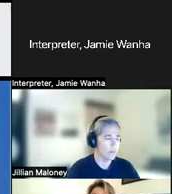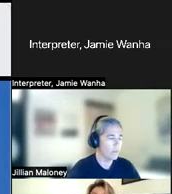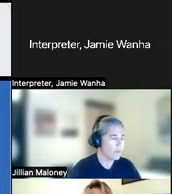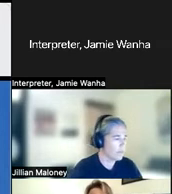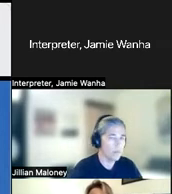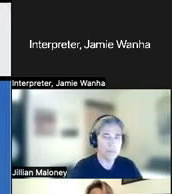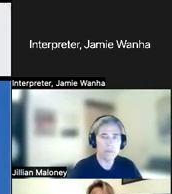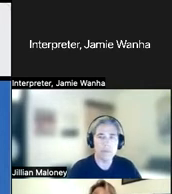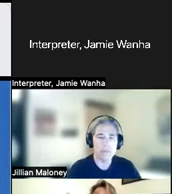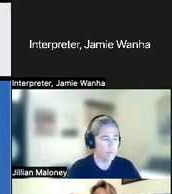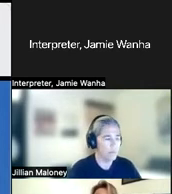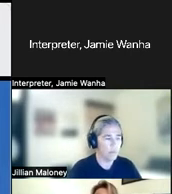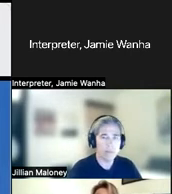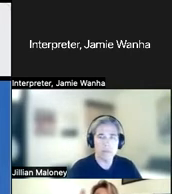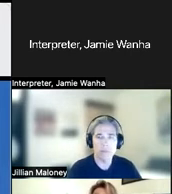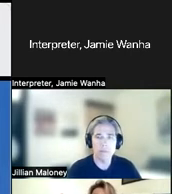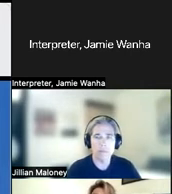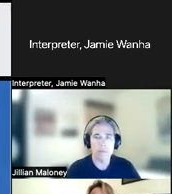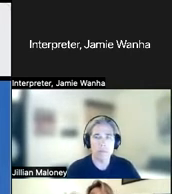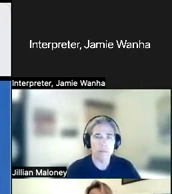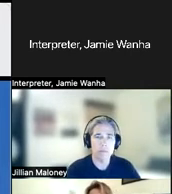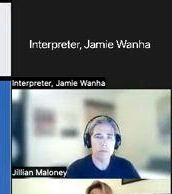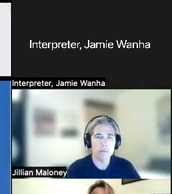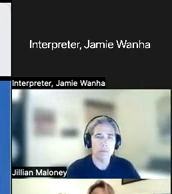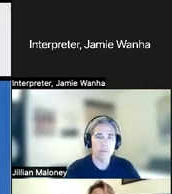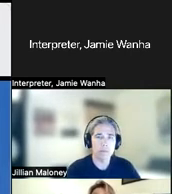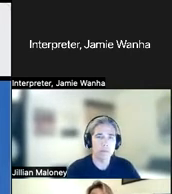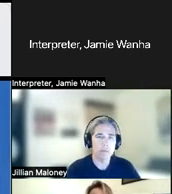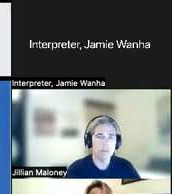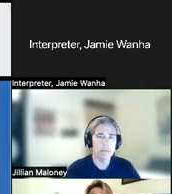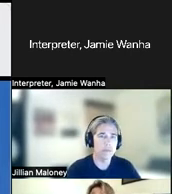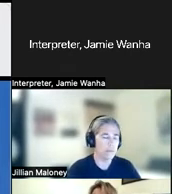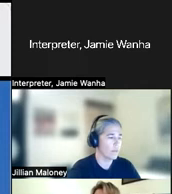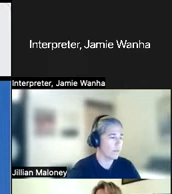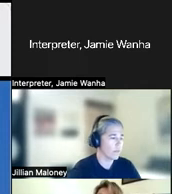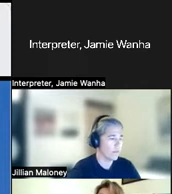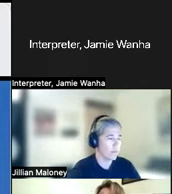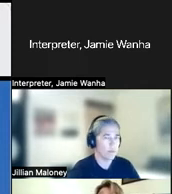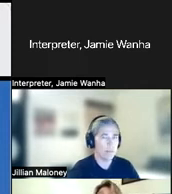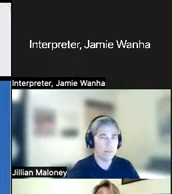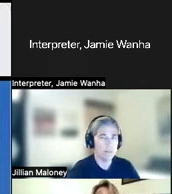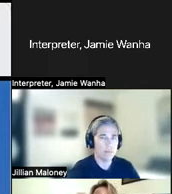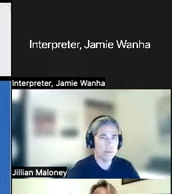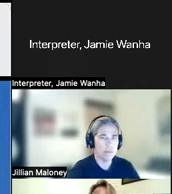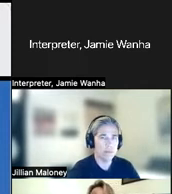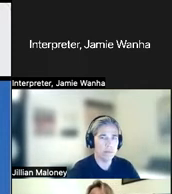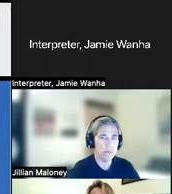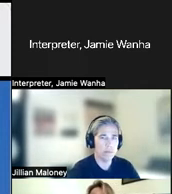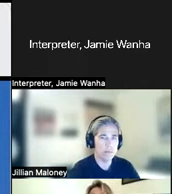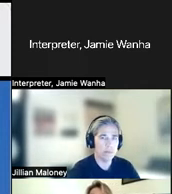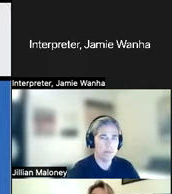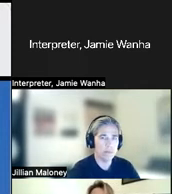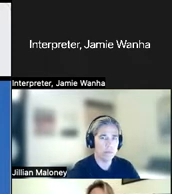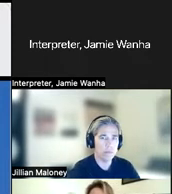Research Institute San Diego chapter, was also a California Seismic Safety Commissioner, and